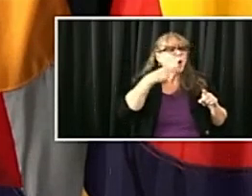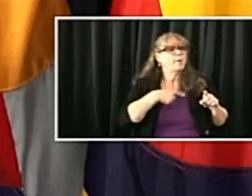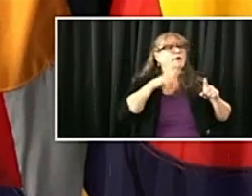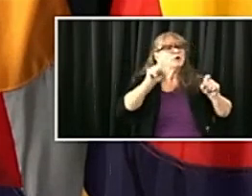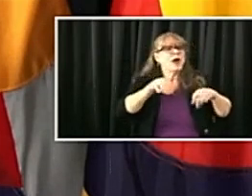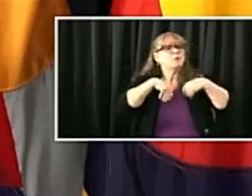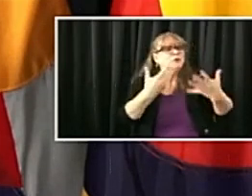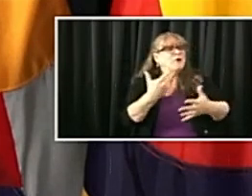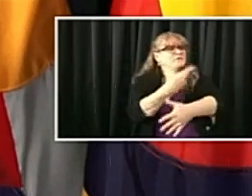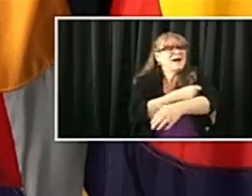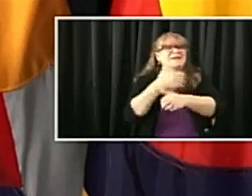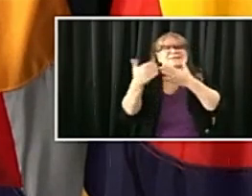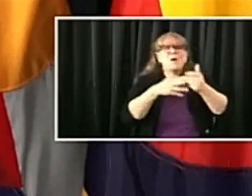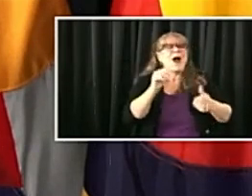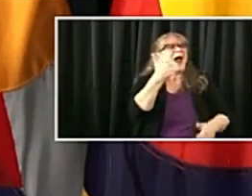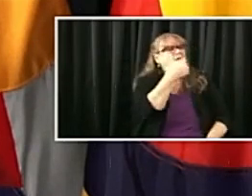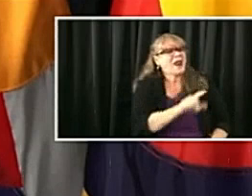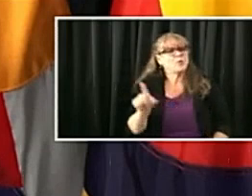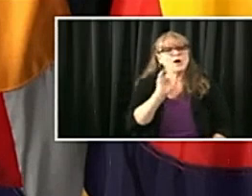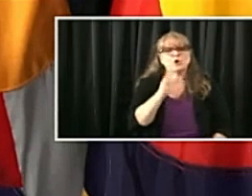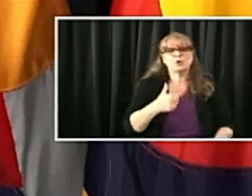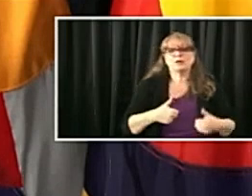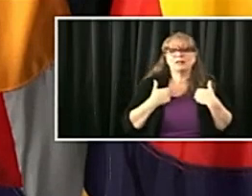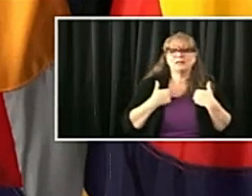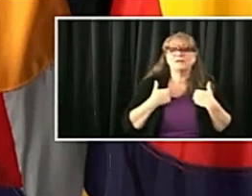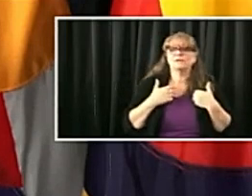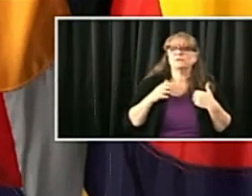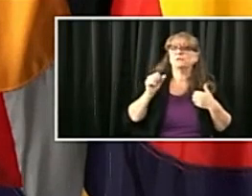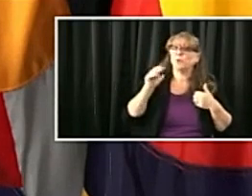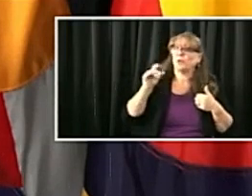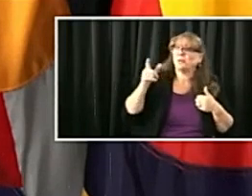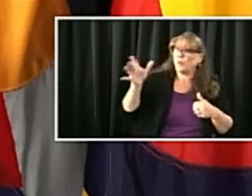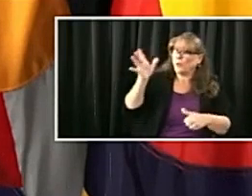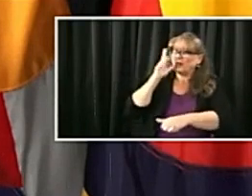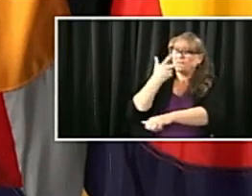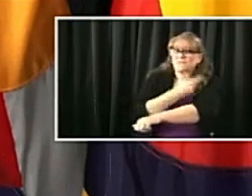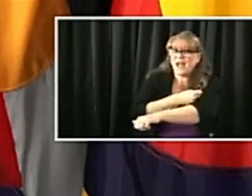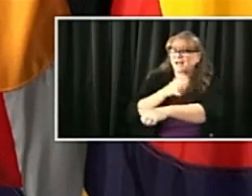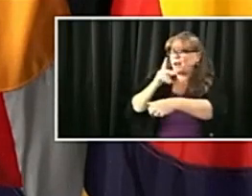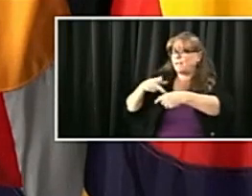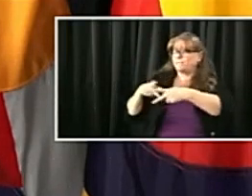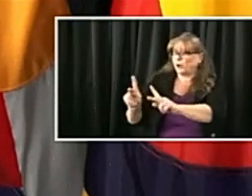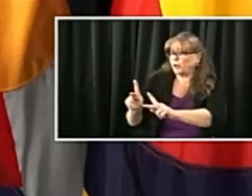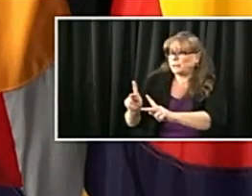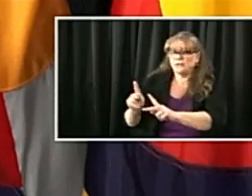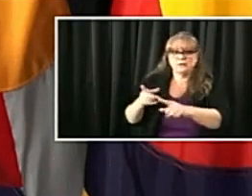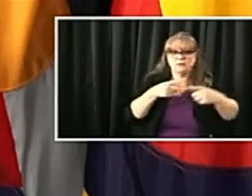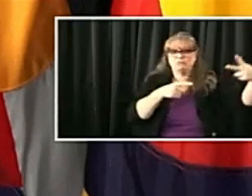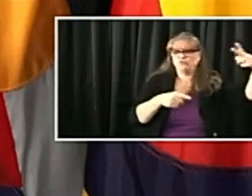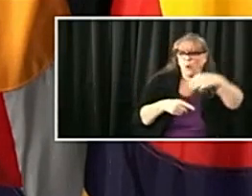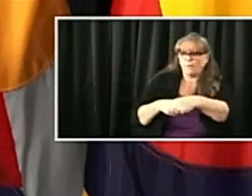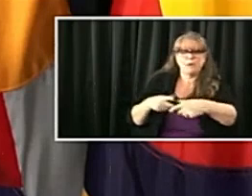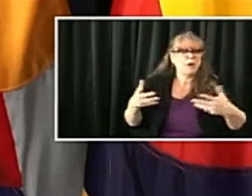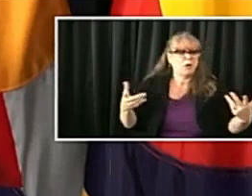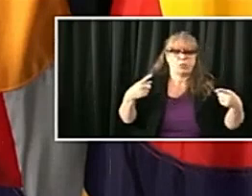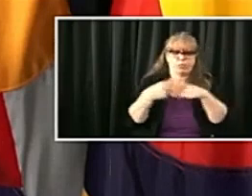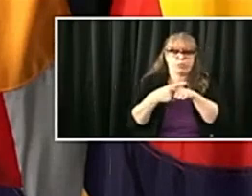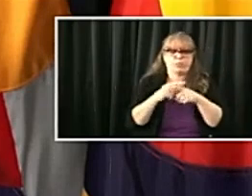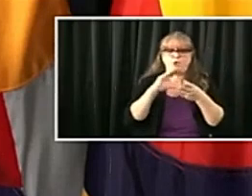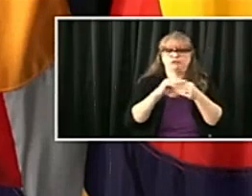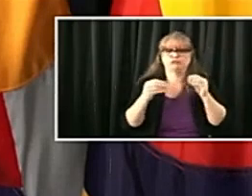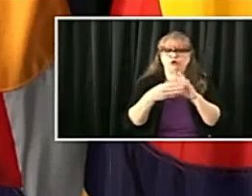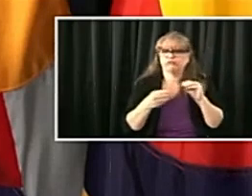of losing their vaccine privileges if they don't give the shot to someone? Absolutely. Our guidance is very clear. If you're